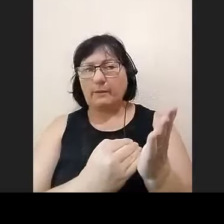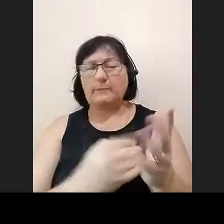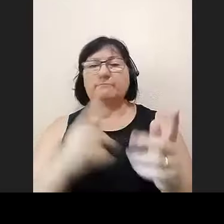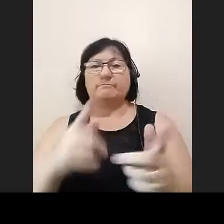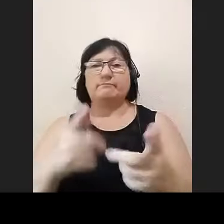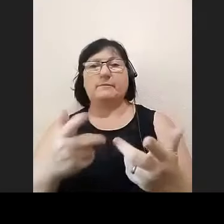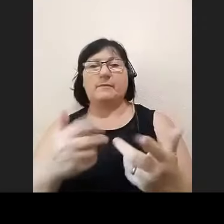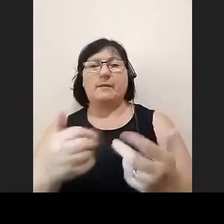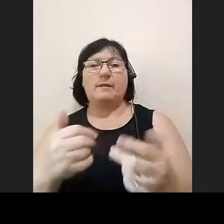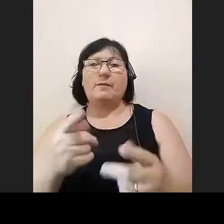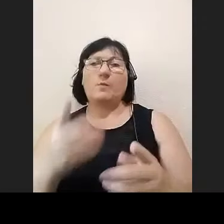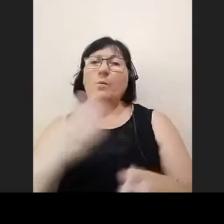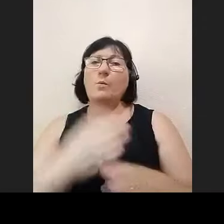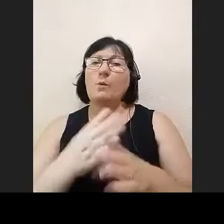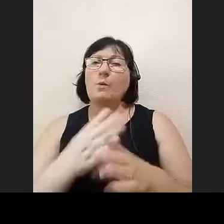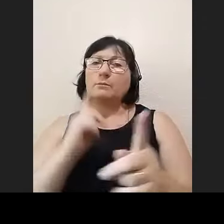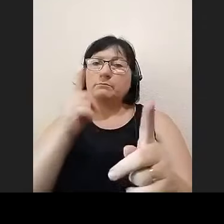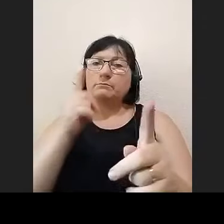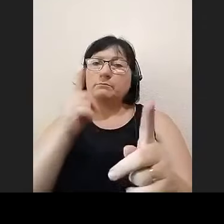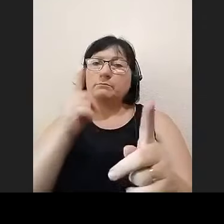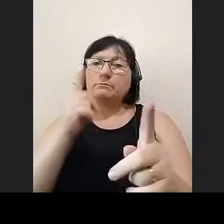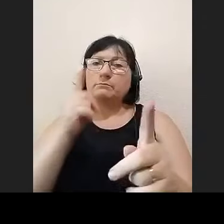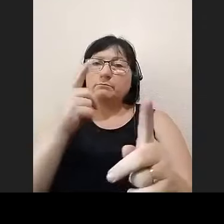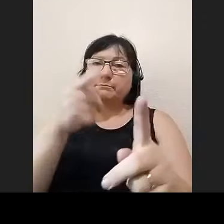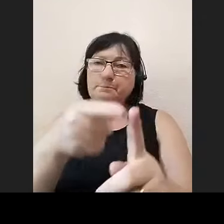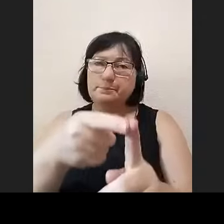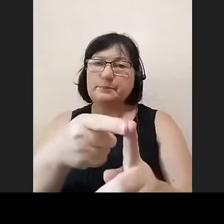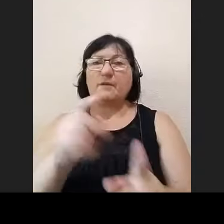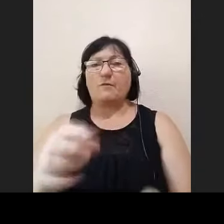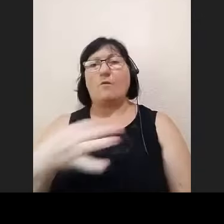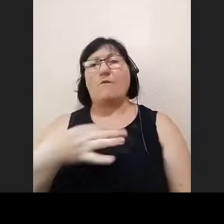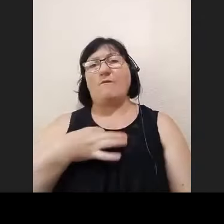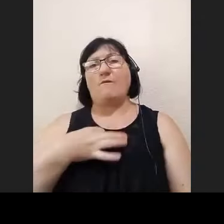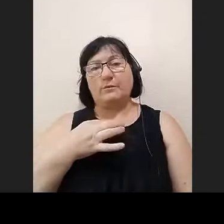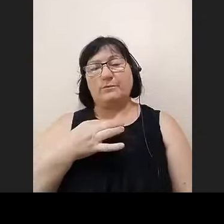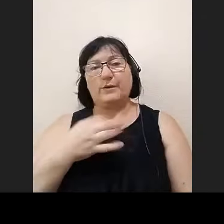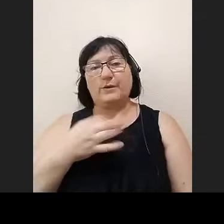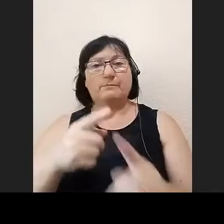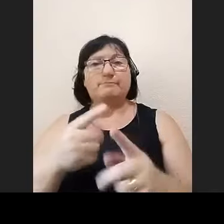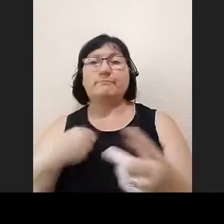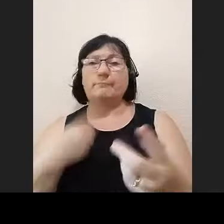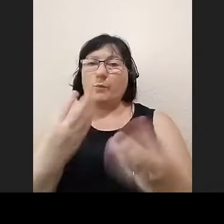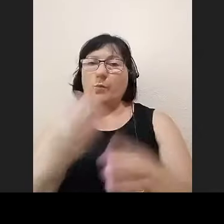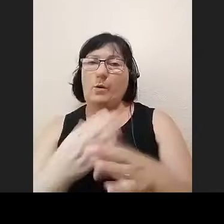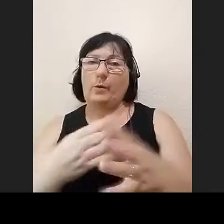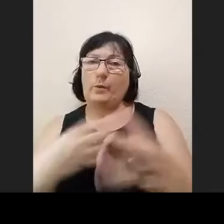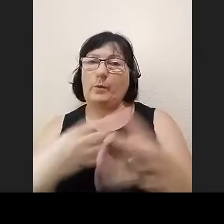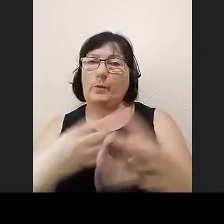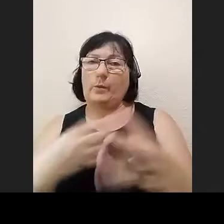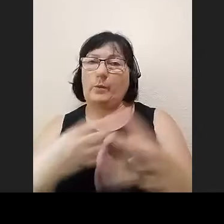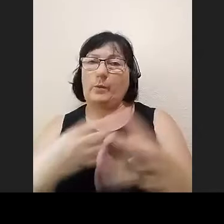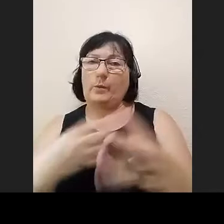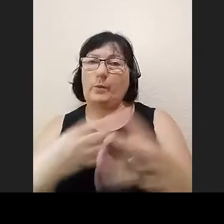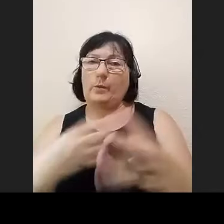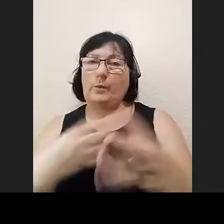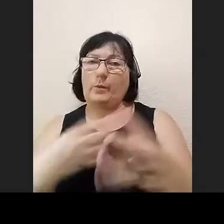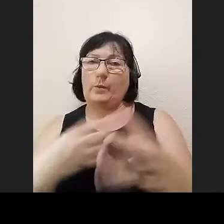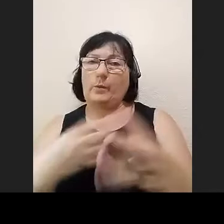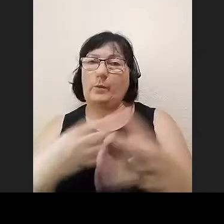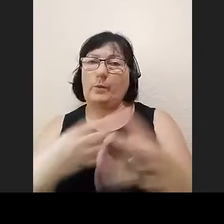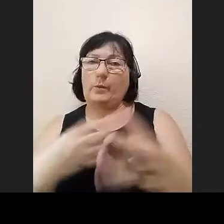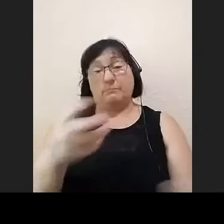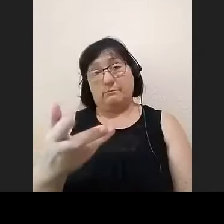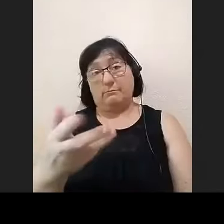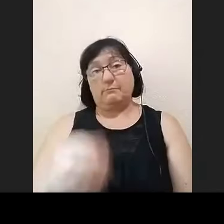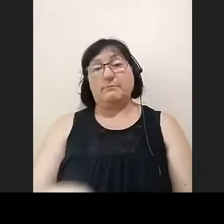voluntary compliance. This does require of SARS to place more reliance on taxpayers who